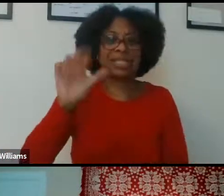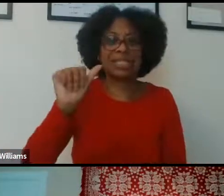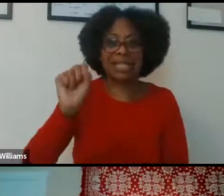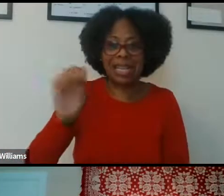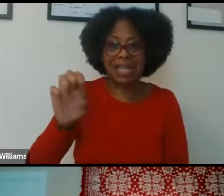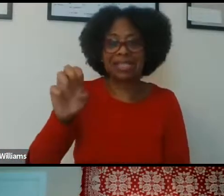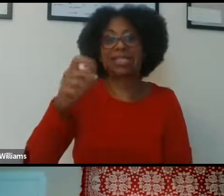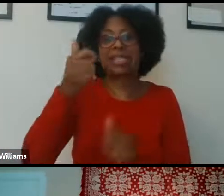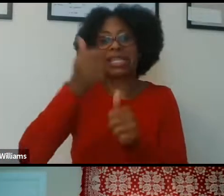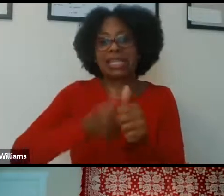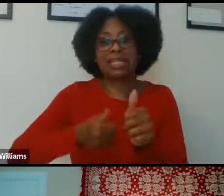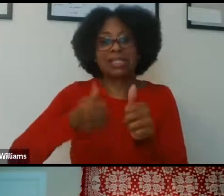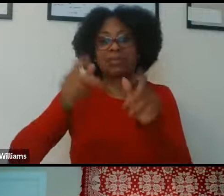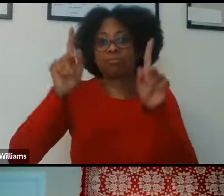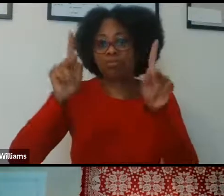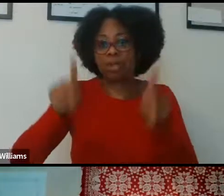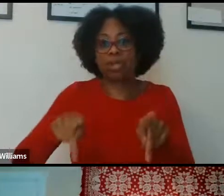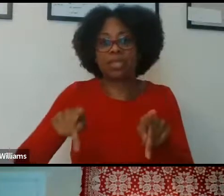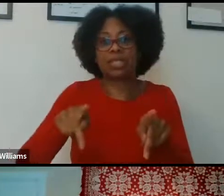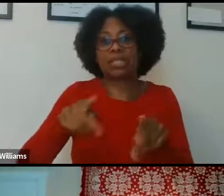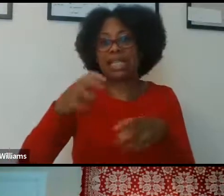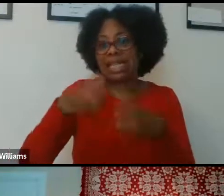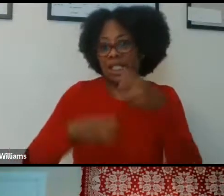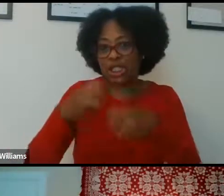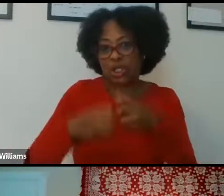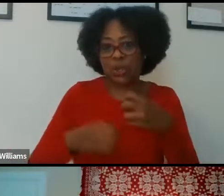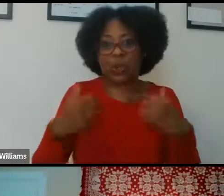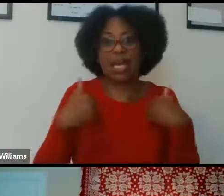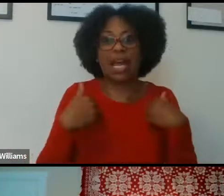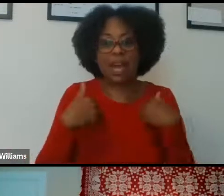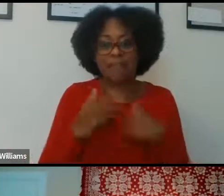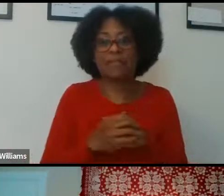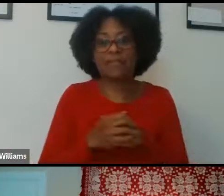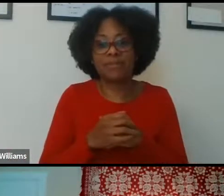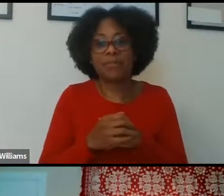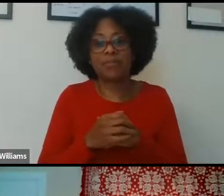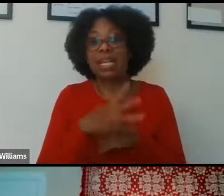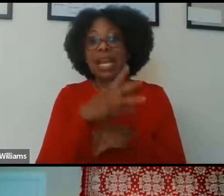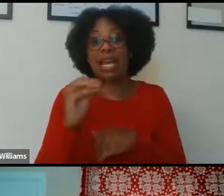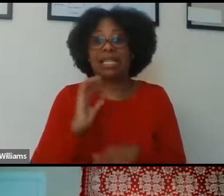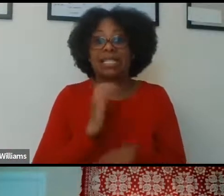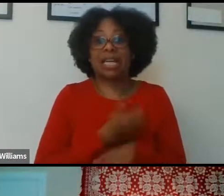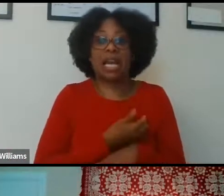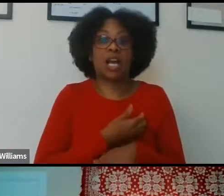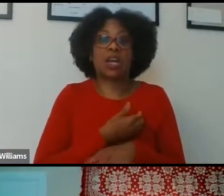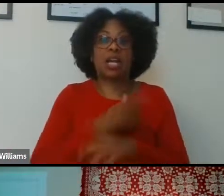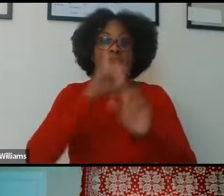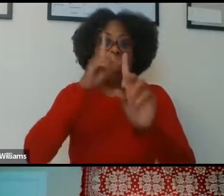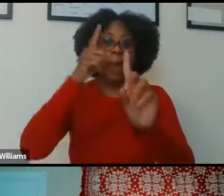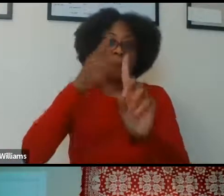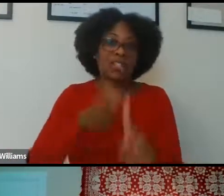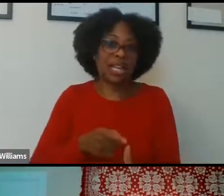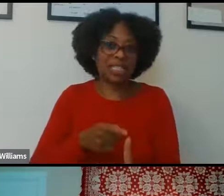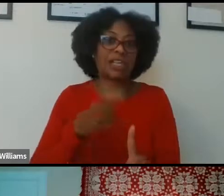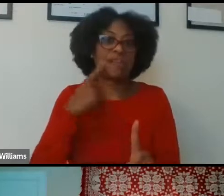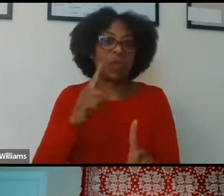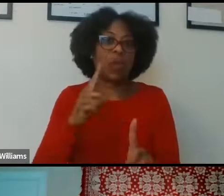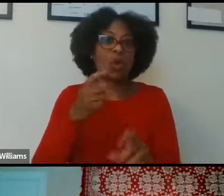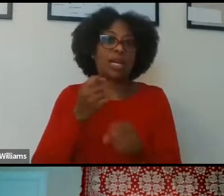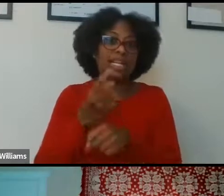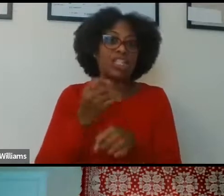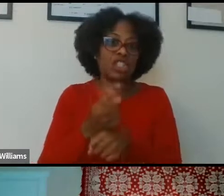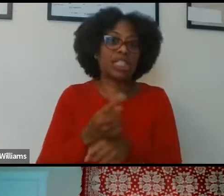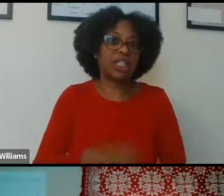have, and our objectives for the year that we are that make our decisions about what cases we